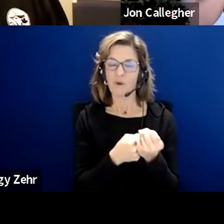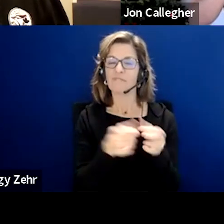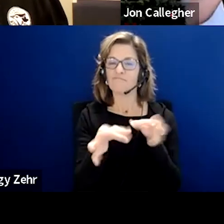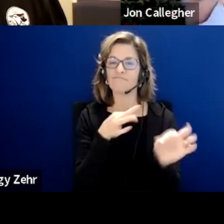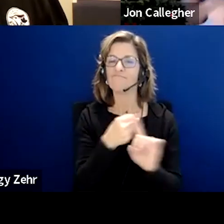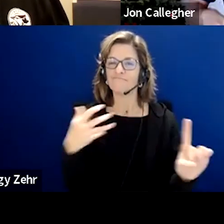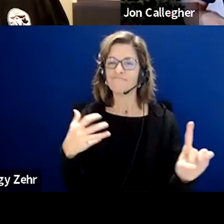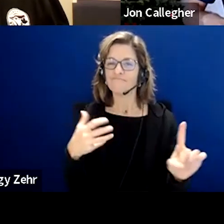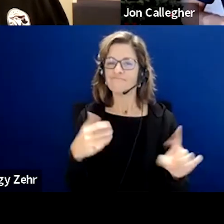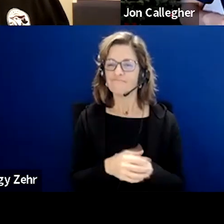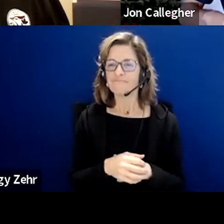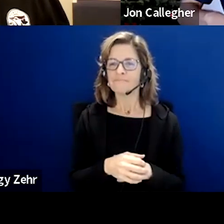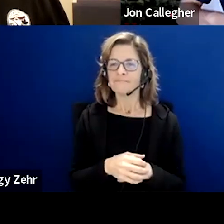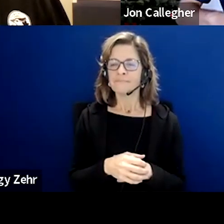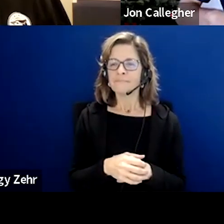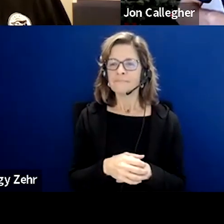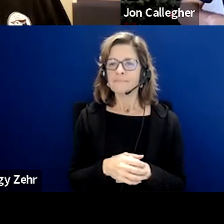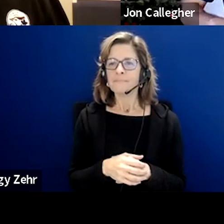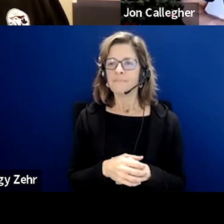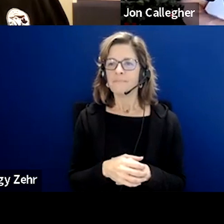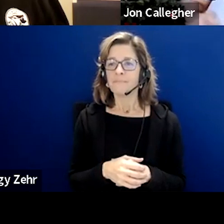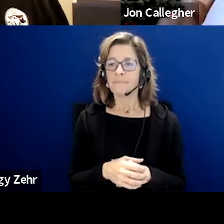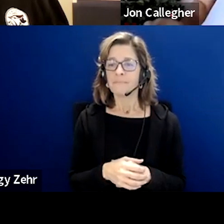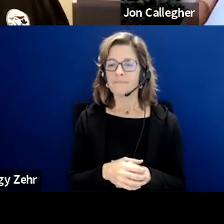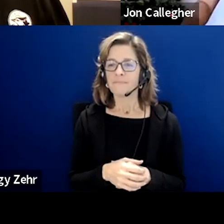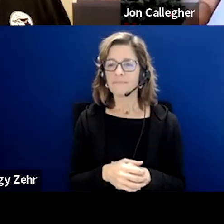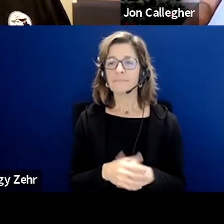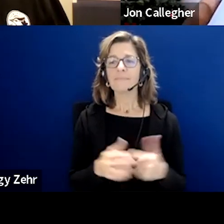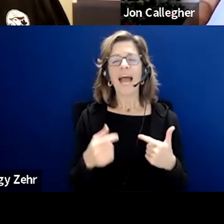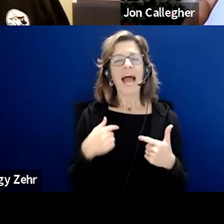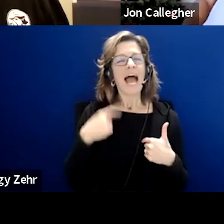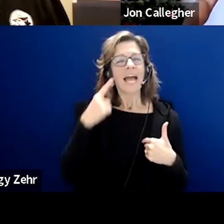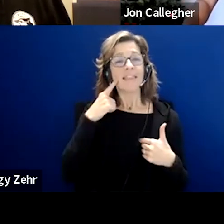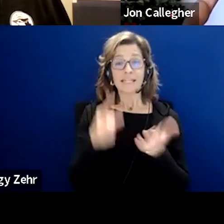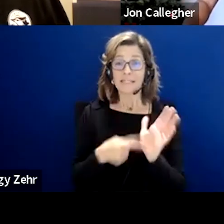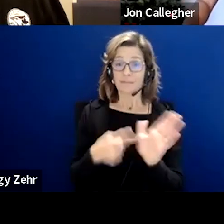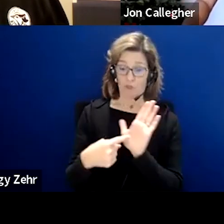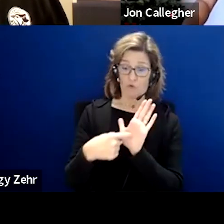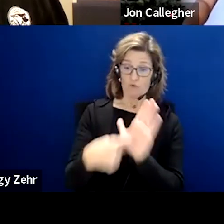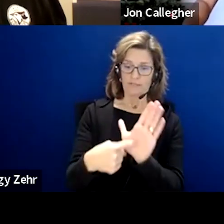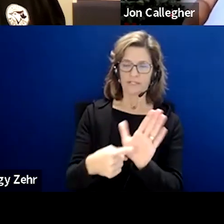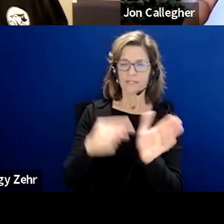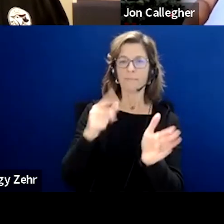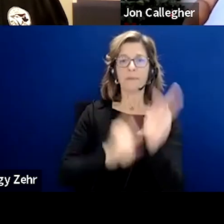As far as, a misrepresentation, I think maybe from